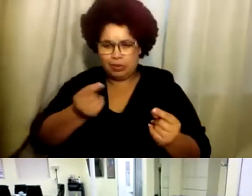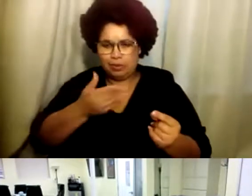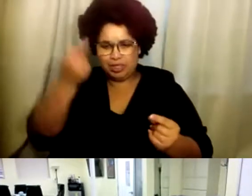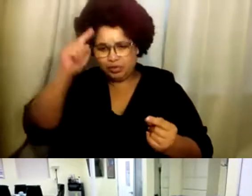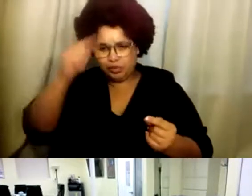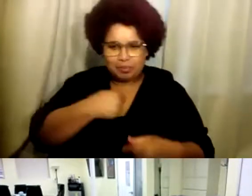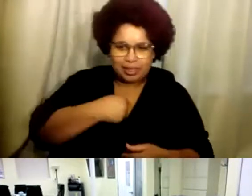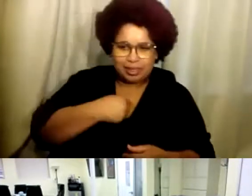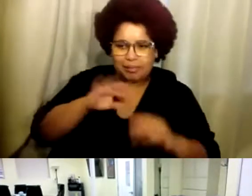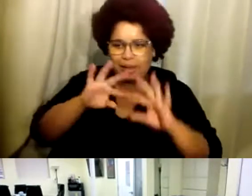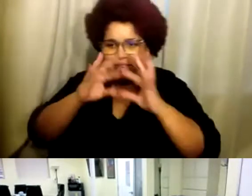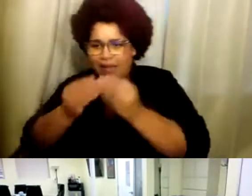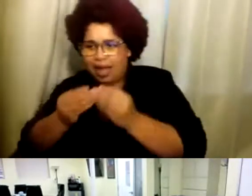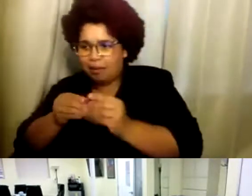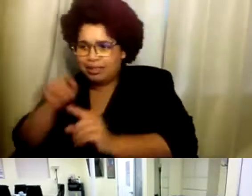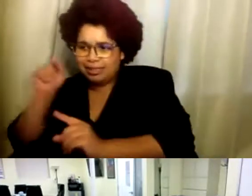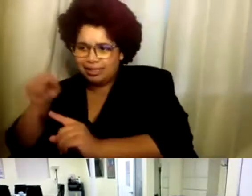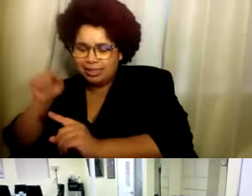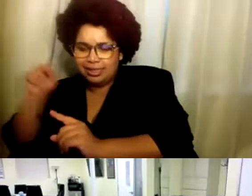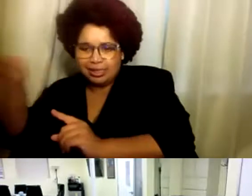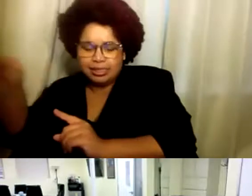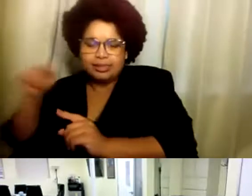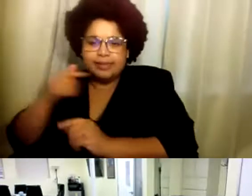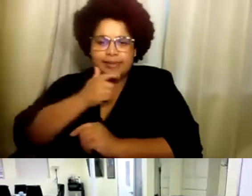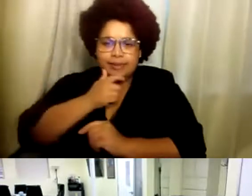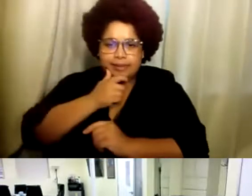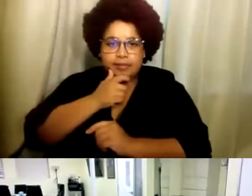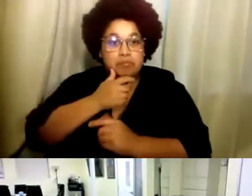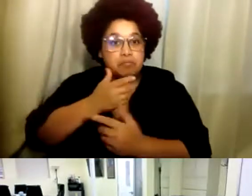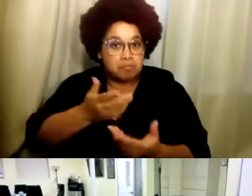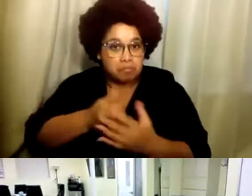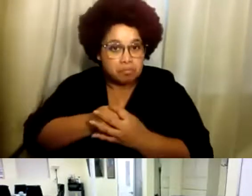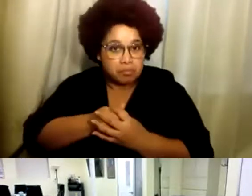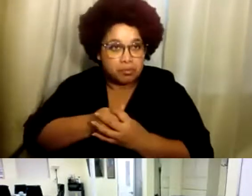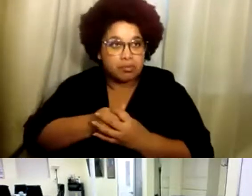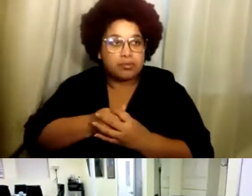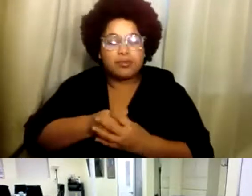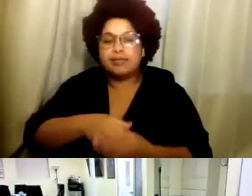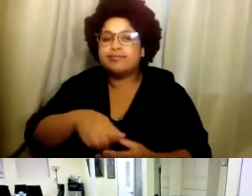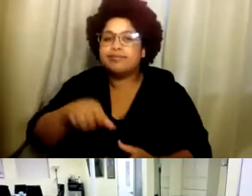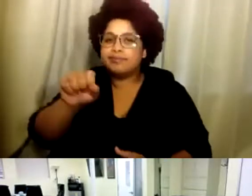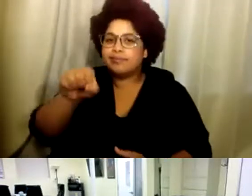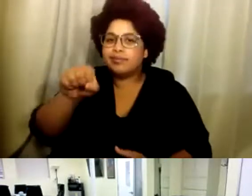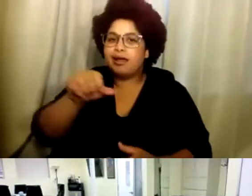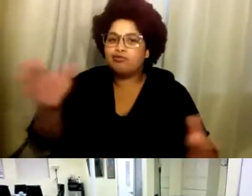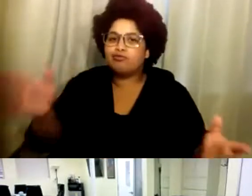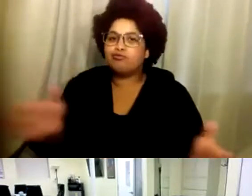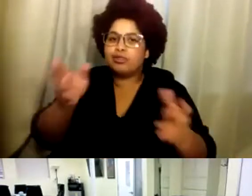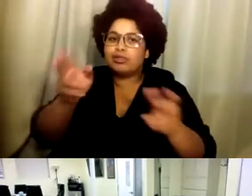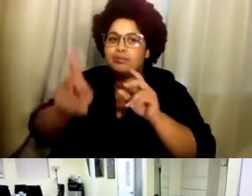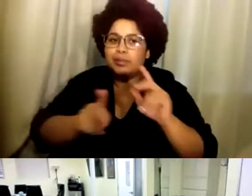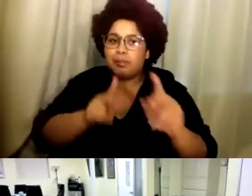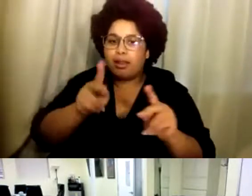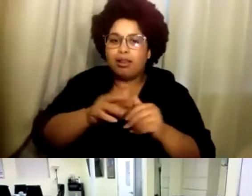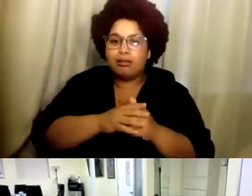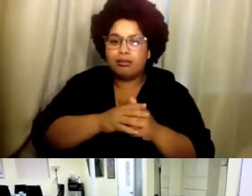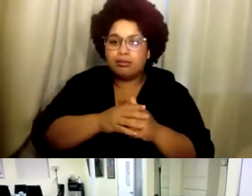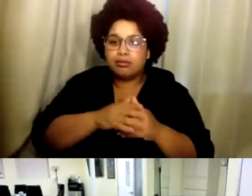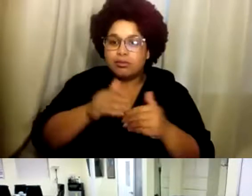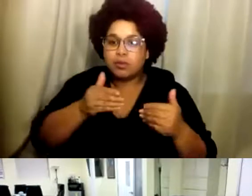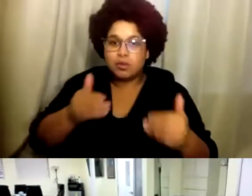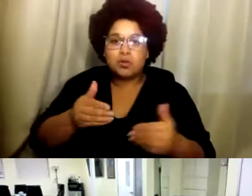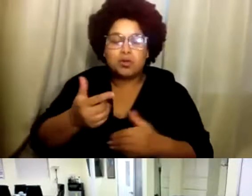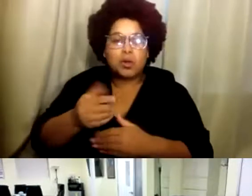member in some cases? I encourage folks to go